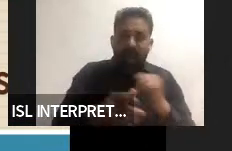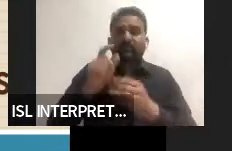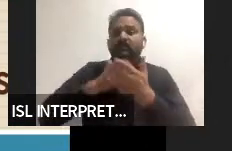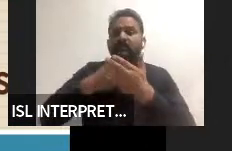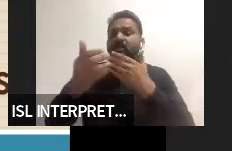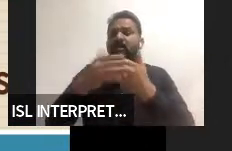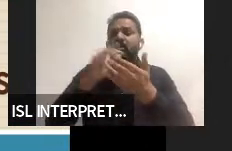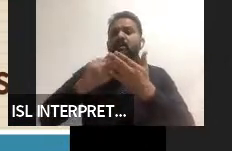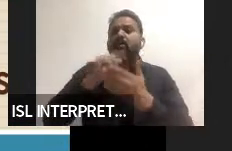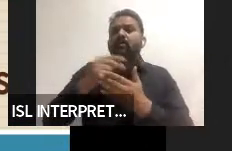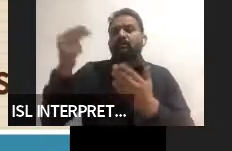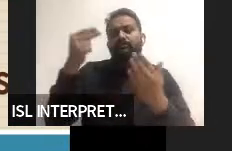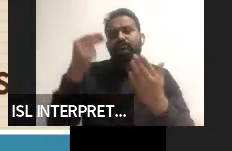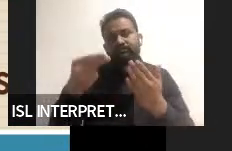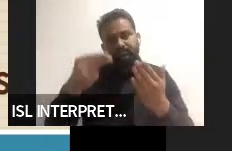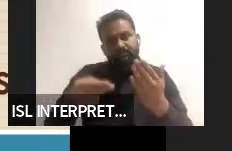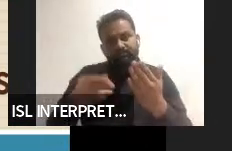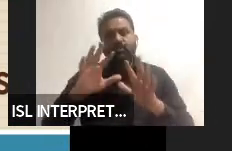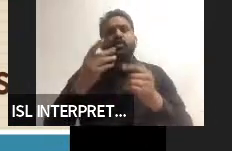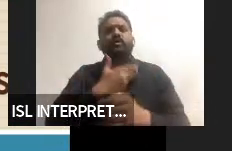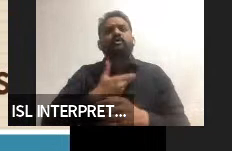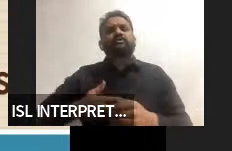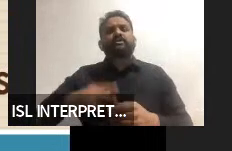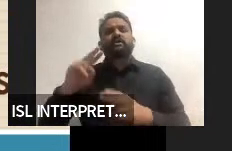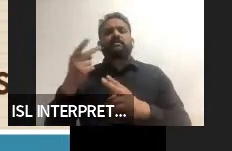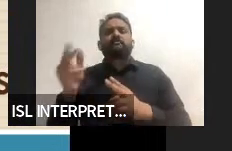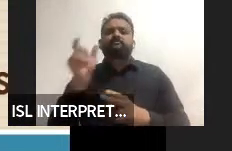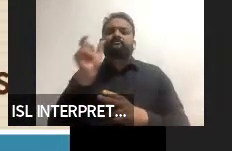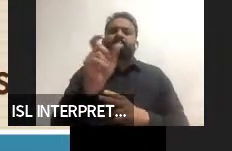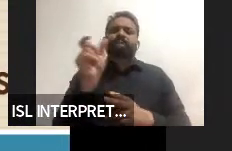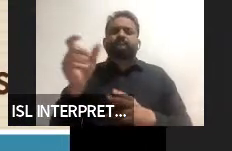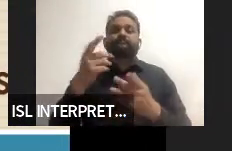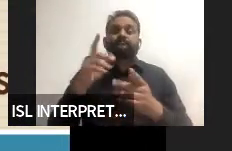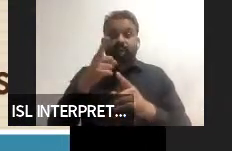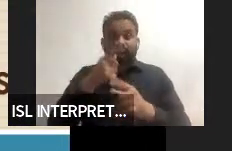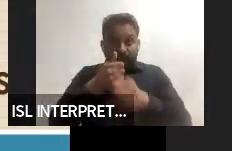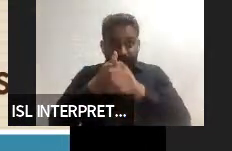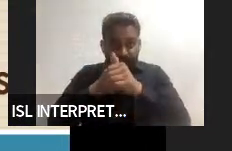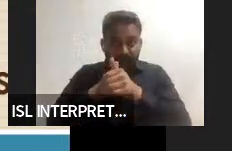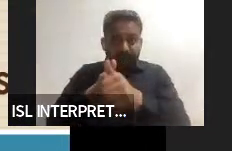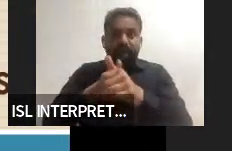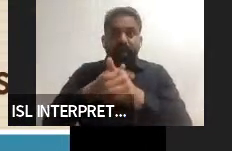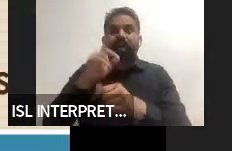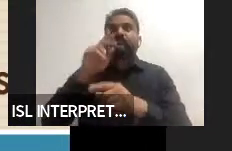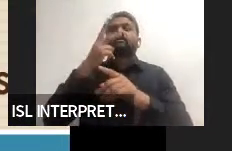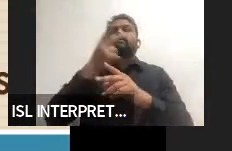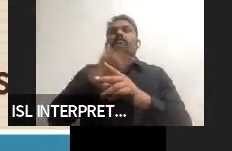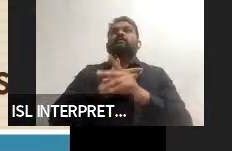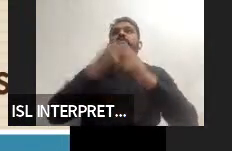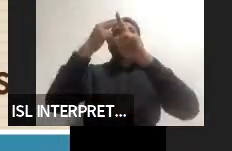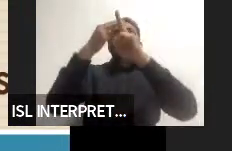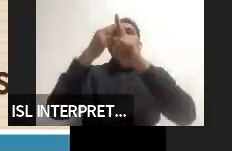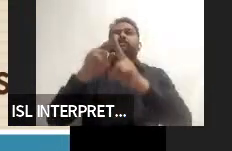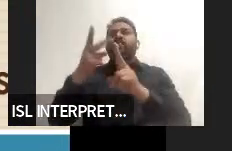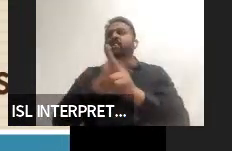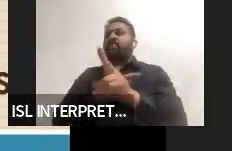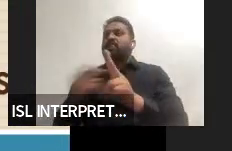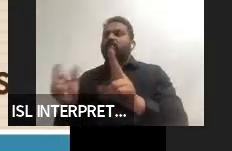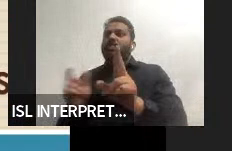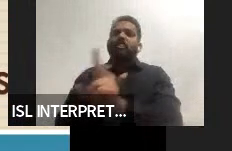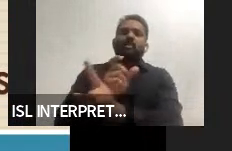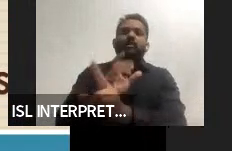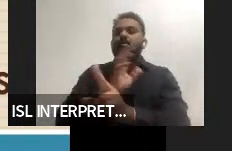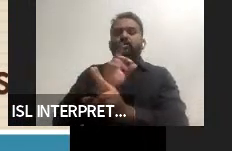name or the family name, but whatever you are taking, follow the same and be consistent in that case. Again, when